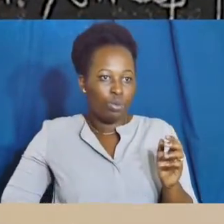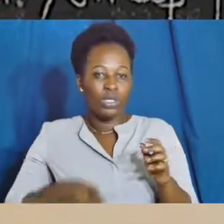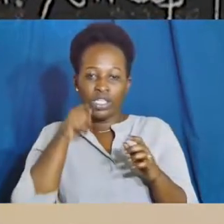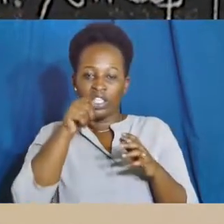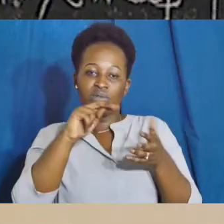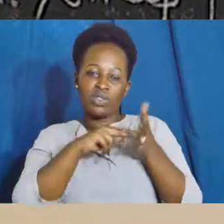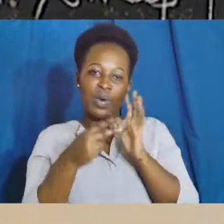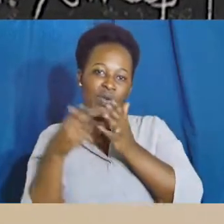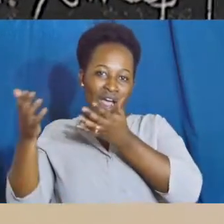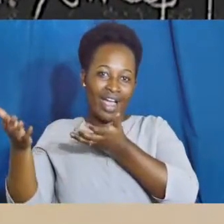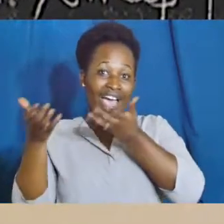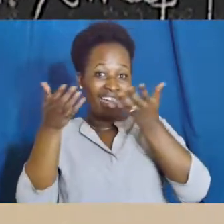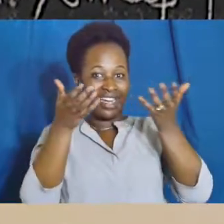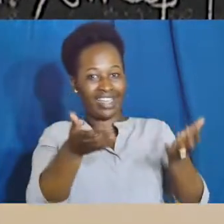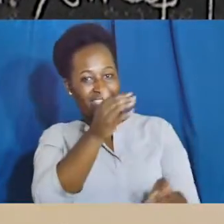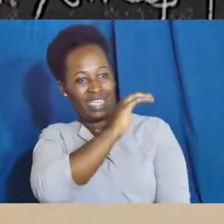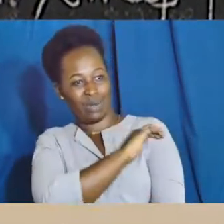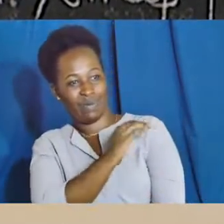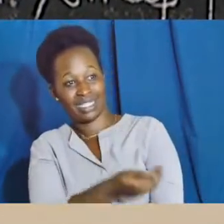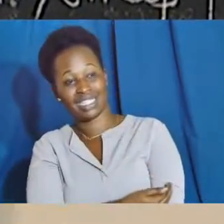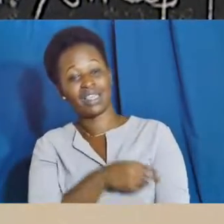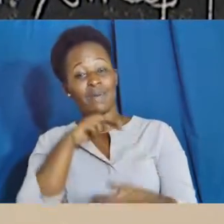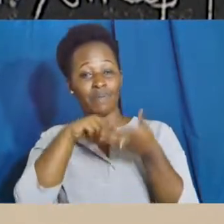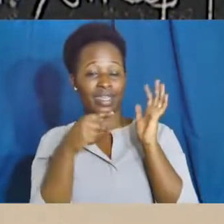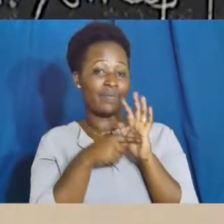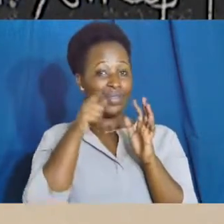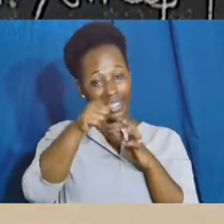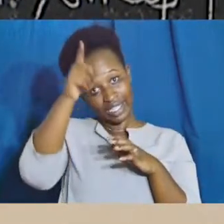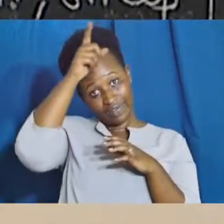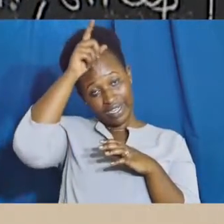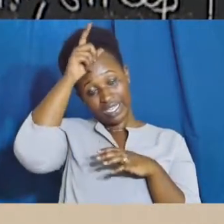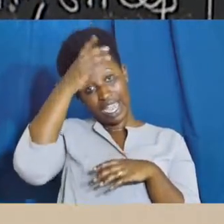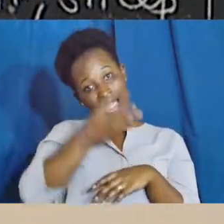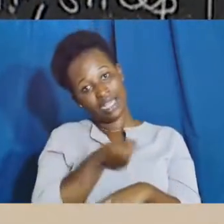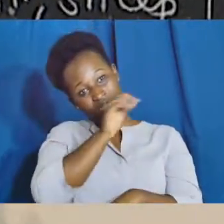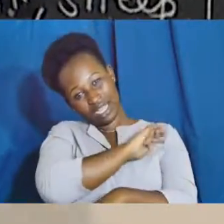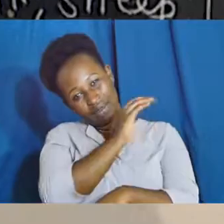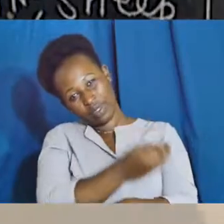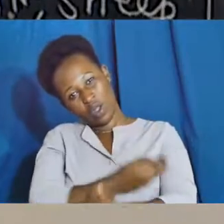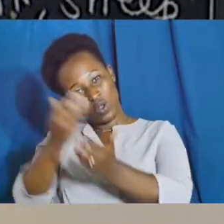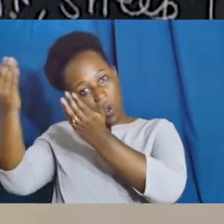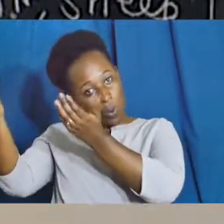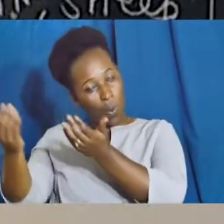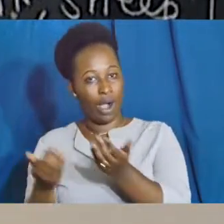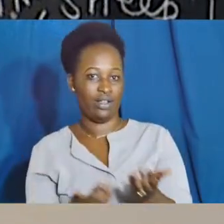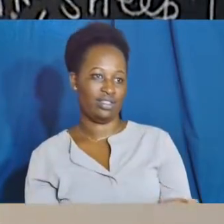It means this village has the means or the capacity to